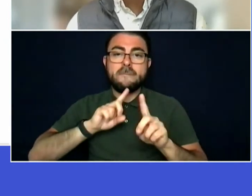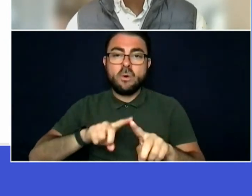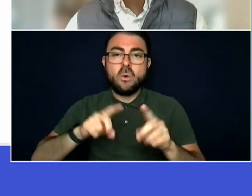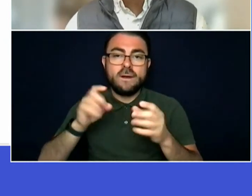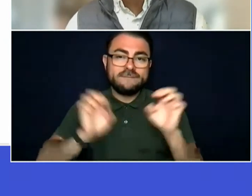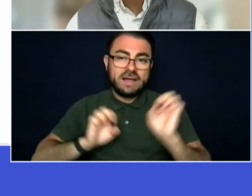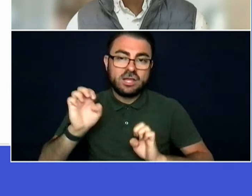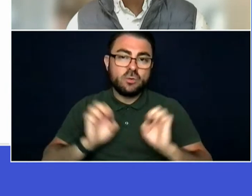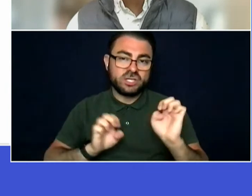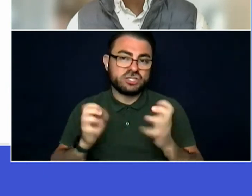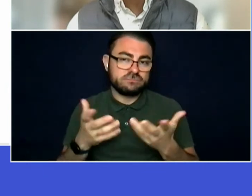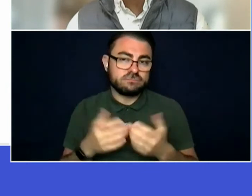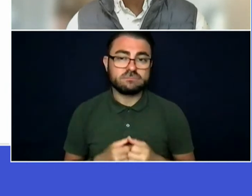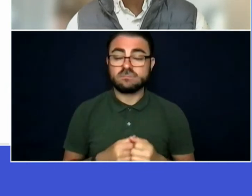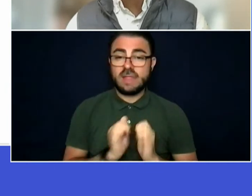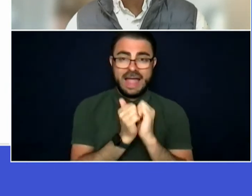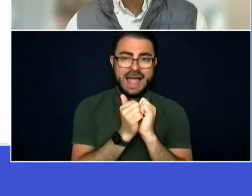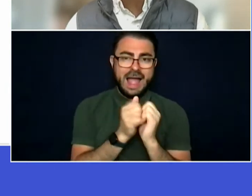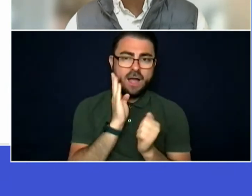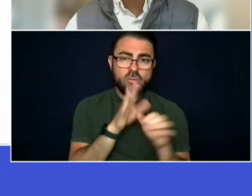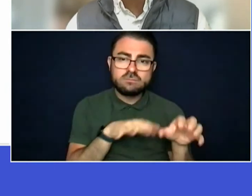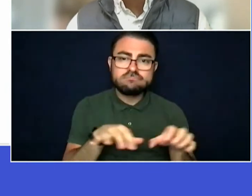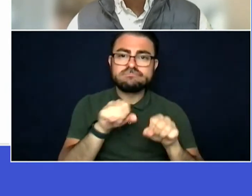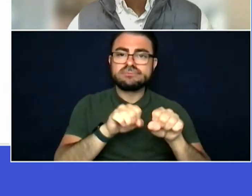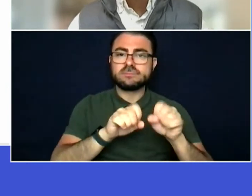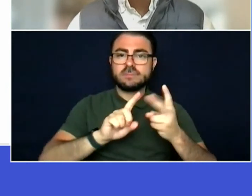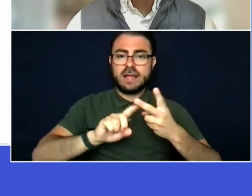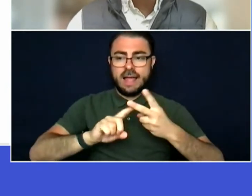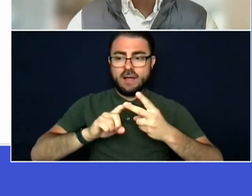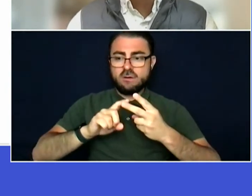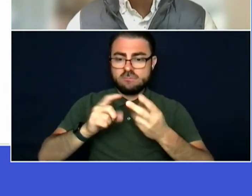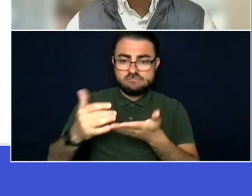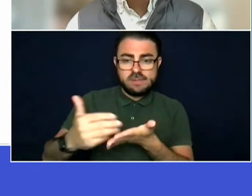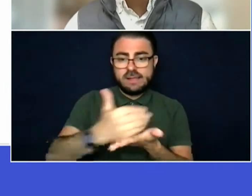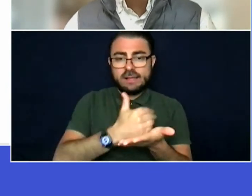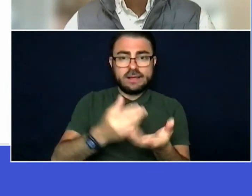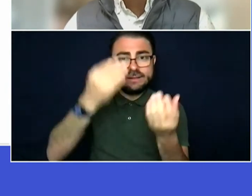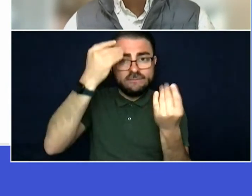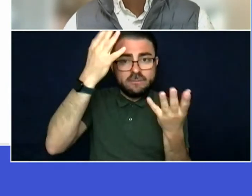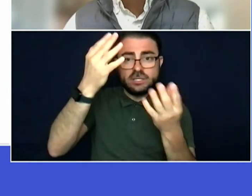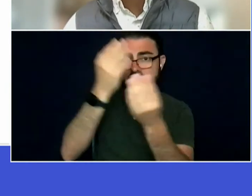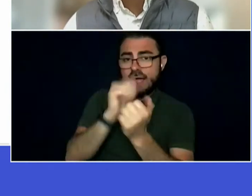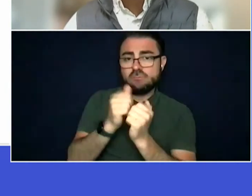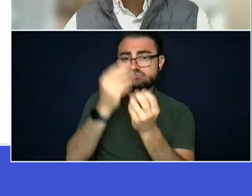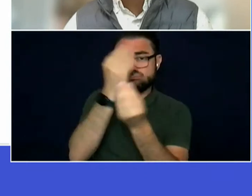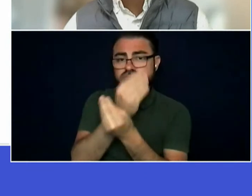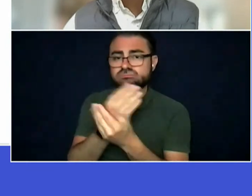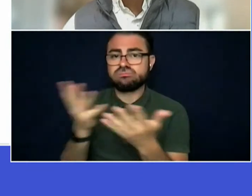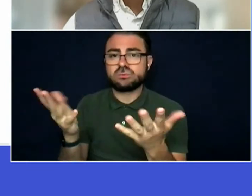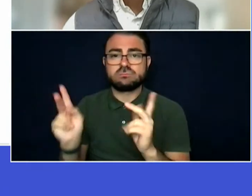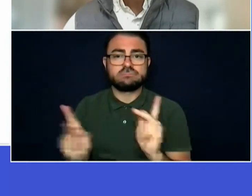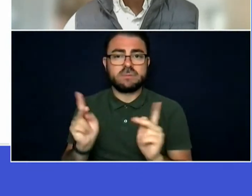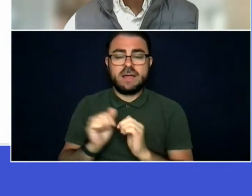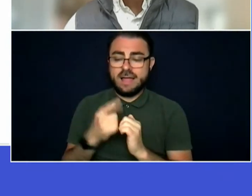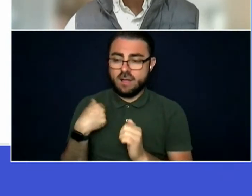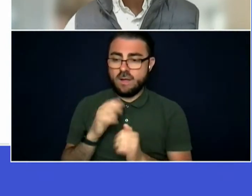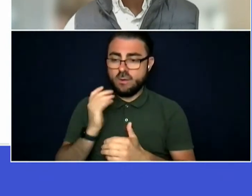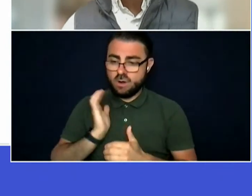do we see that? How are we going to do that overall? And how are we going to share back to the public? How are we doing on implementing this climate investment